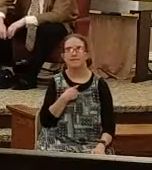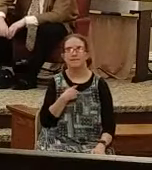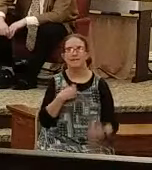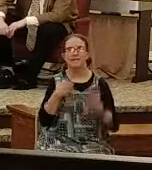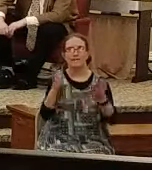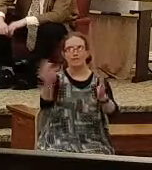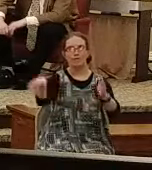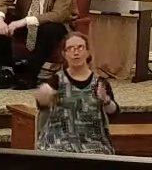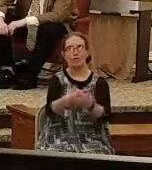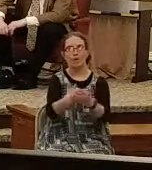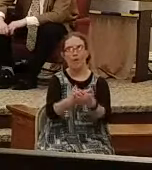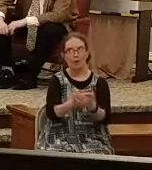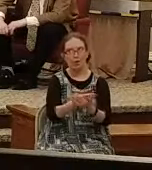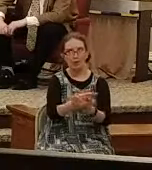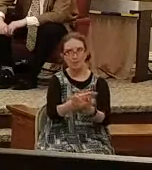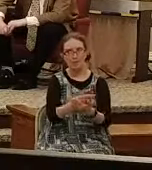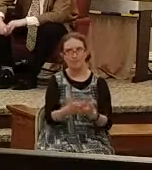give you all this stuff.